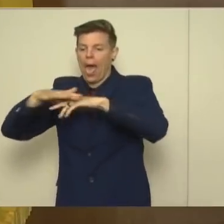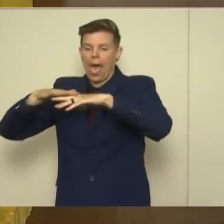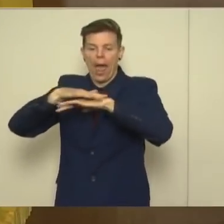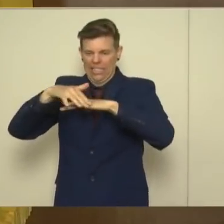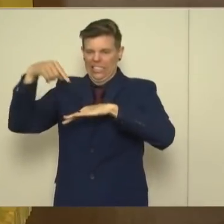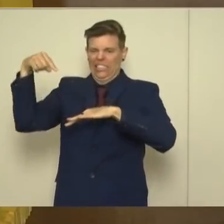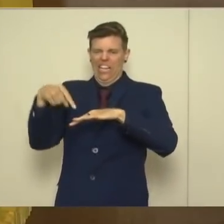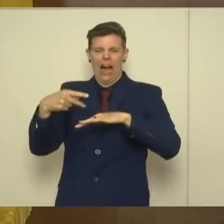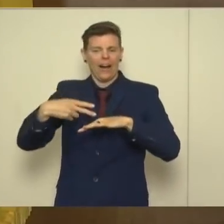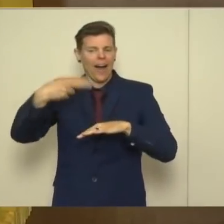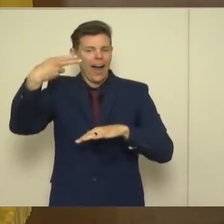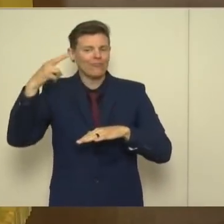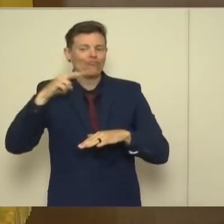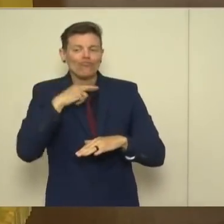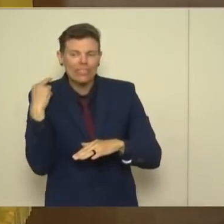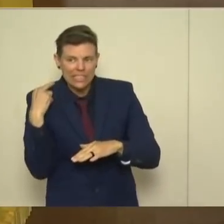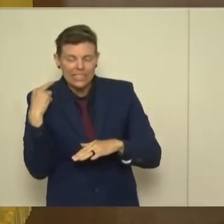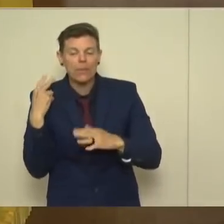COVID transmissions.